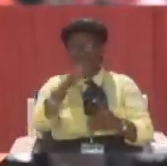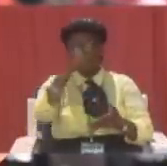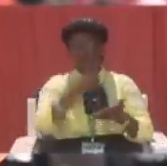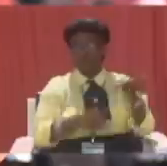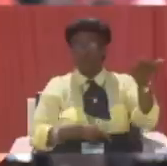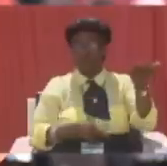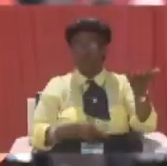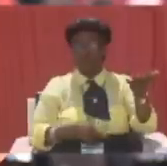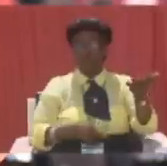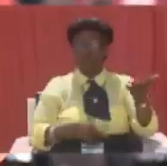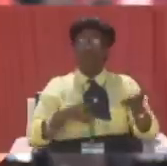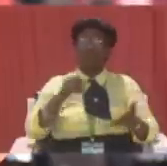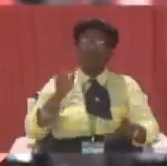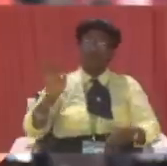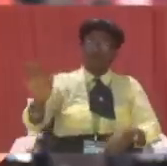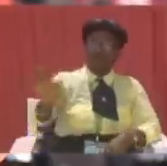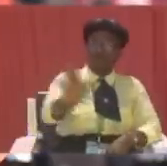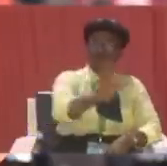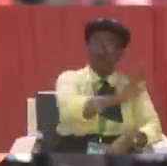will become.